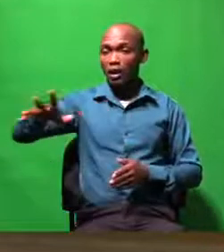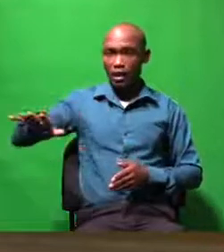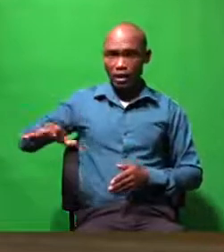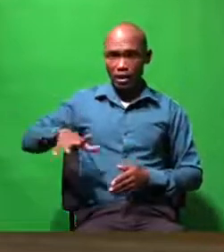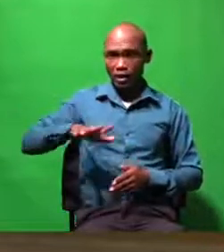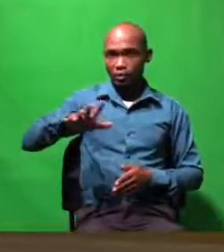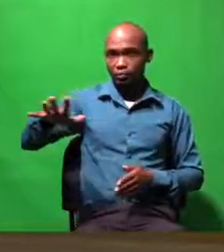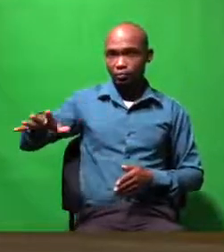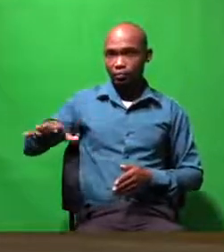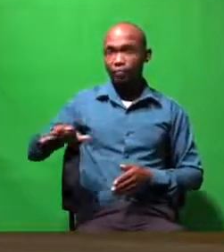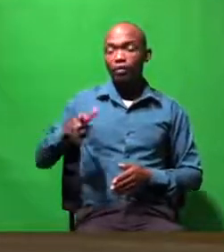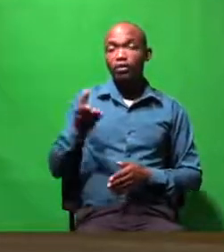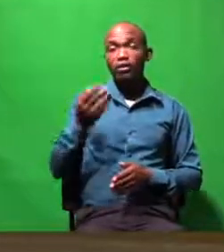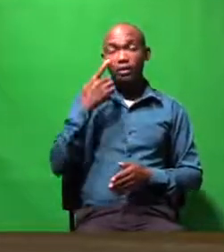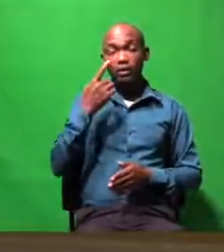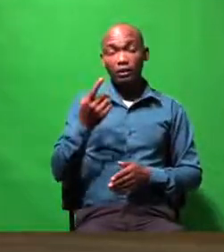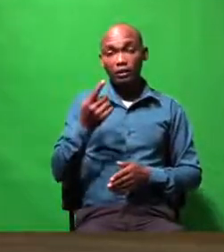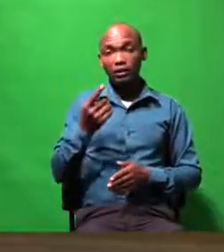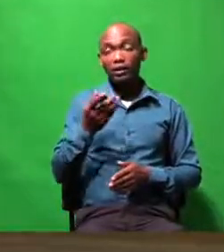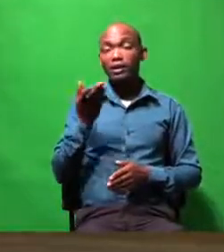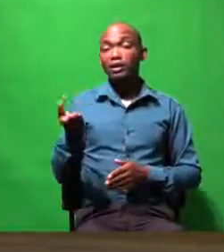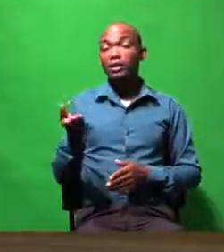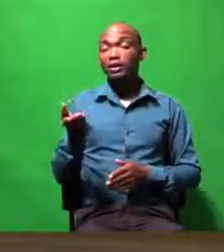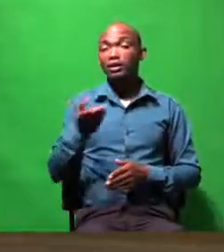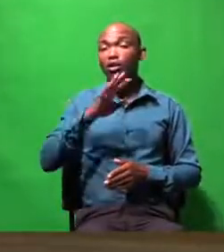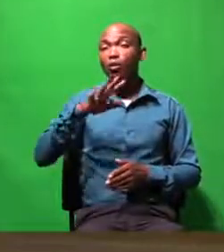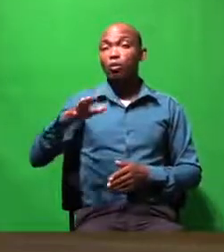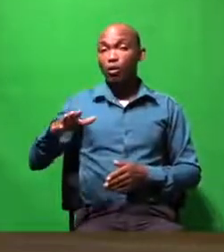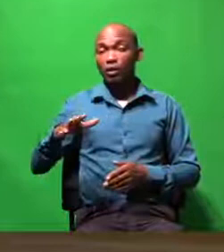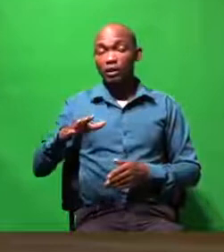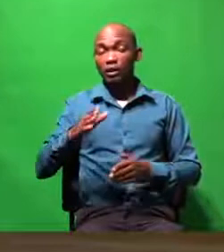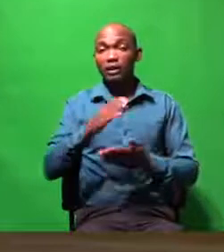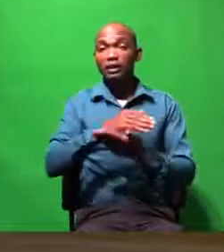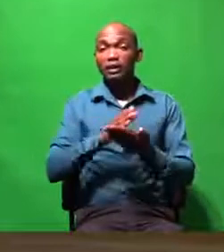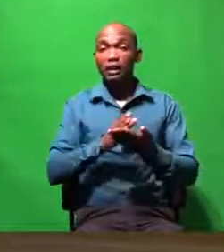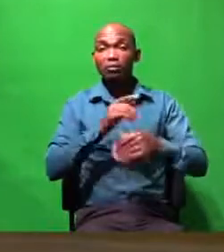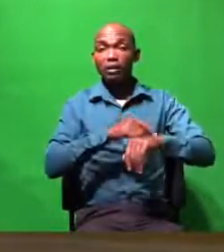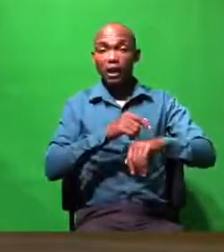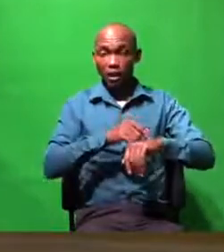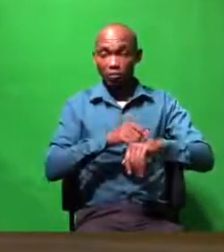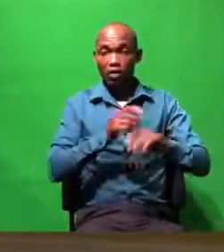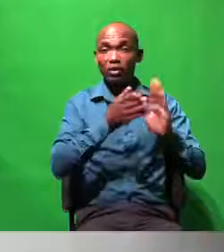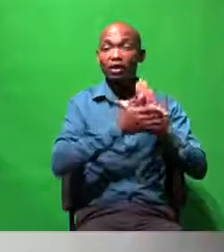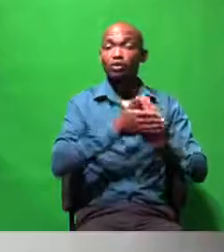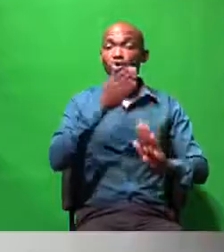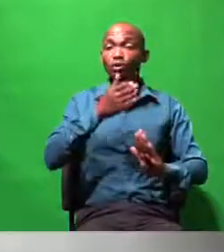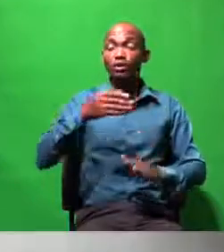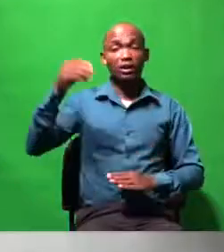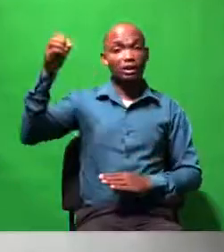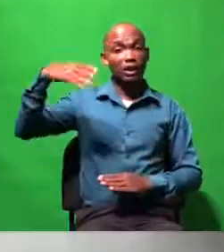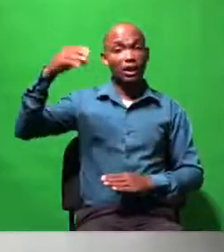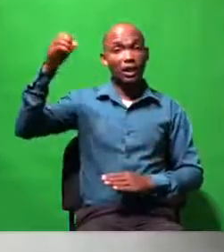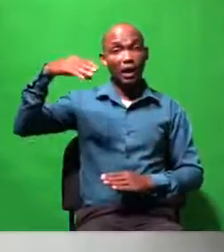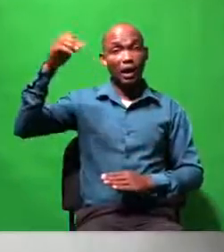water accumulation on the Earth surfaces, this water, sometimes the source is a rainfall,